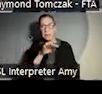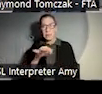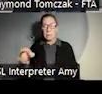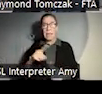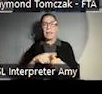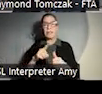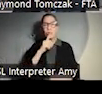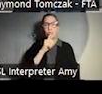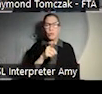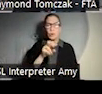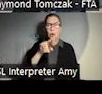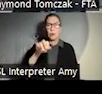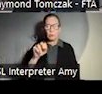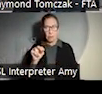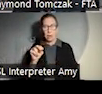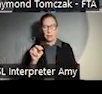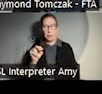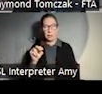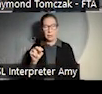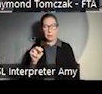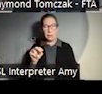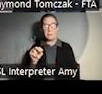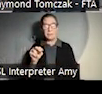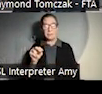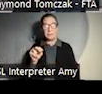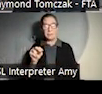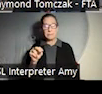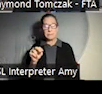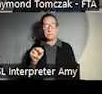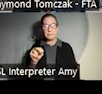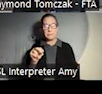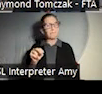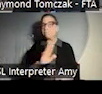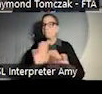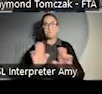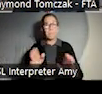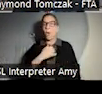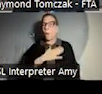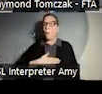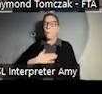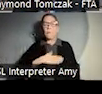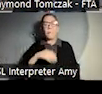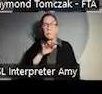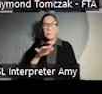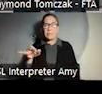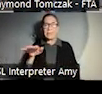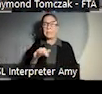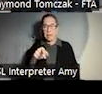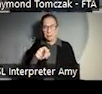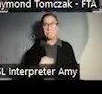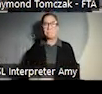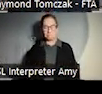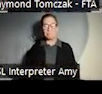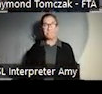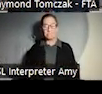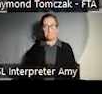begin. I'm Ryan Brodsky. You've got it on the screen, the spelling. You I could spoke say in it out person loud for earlier the this week. stenographer, please, Ryan, and then I'll start the Oh.